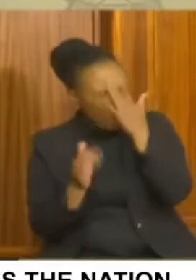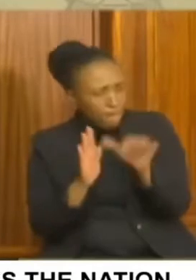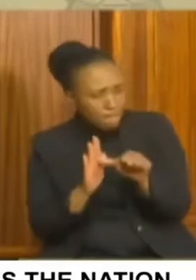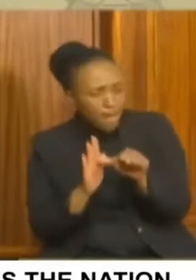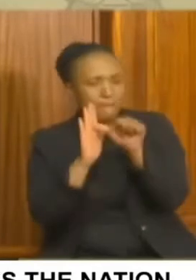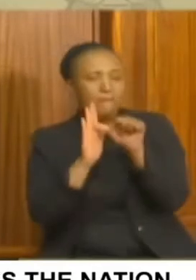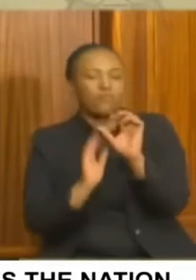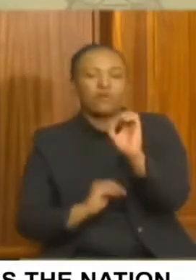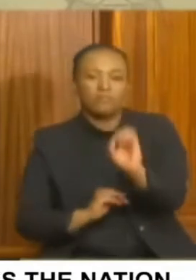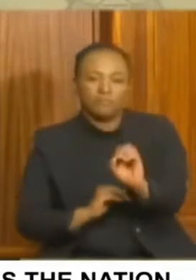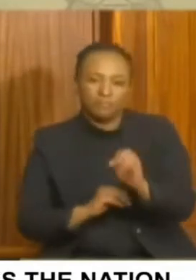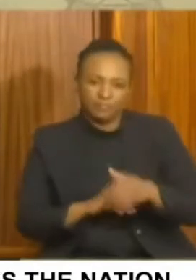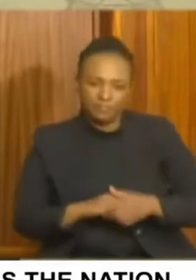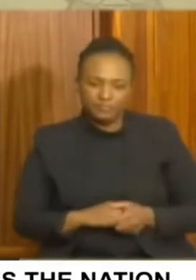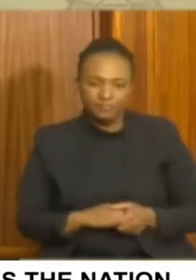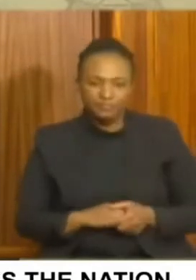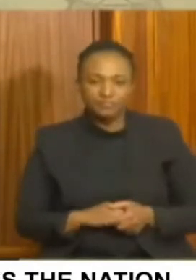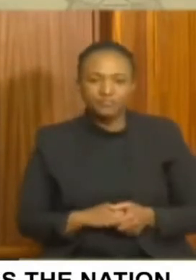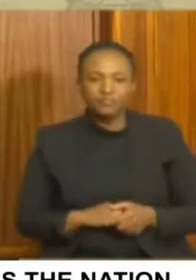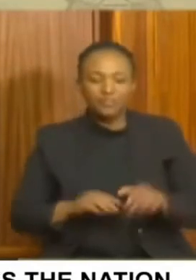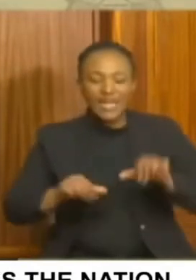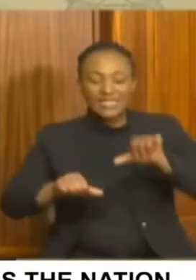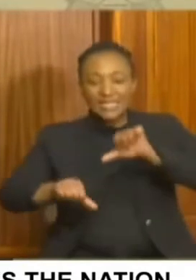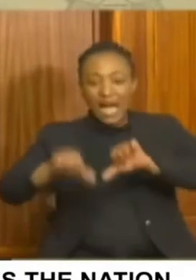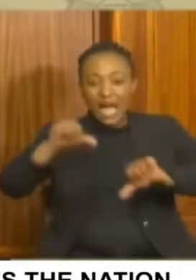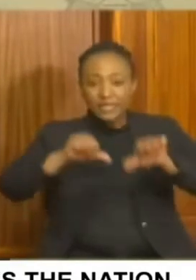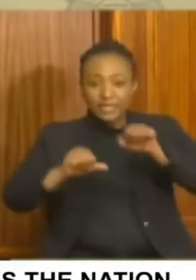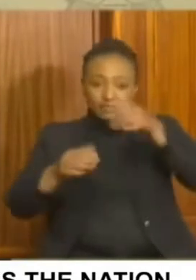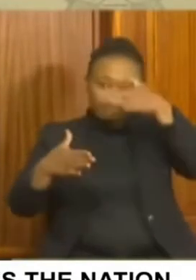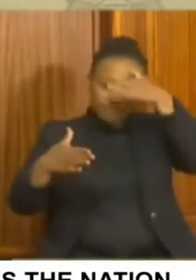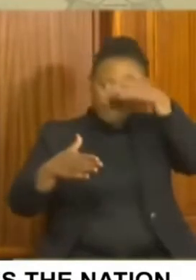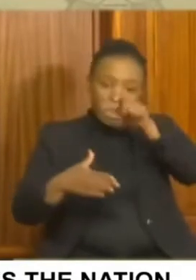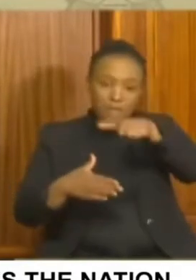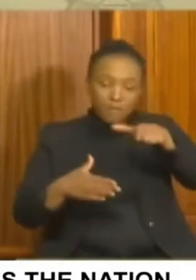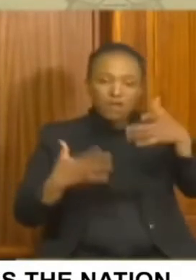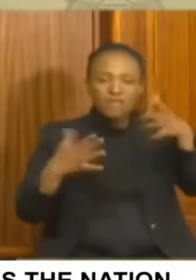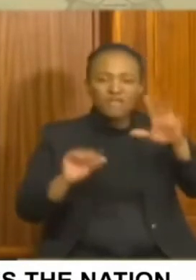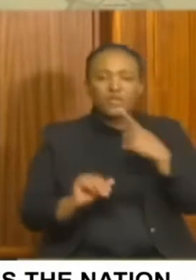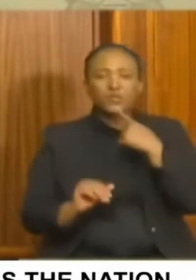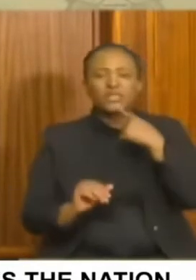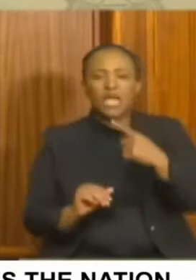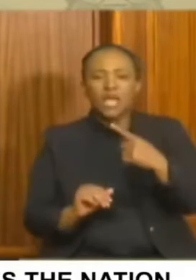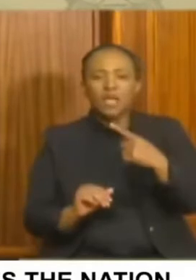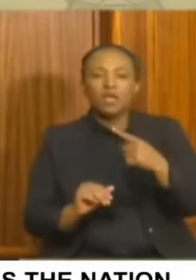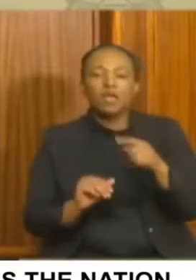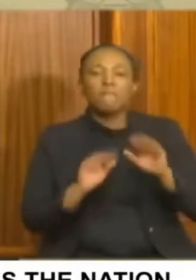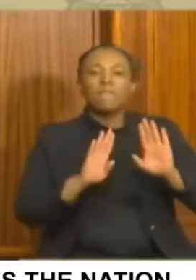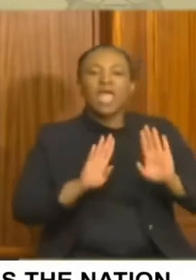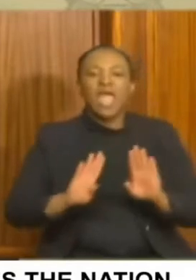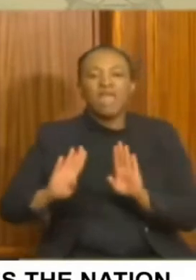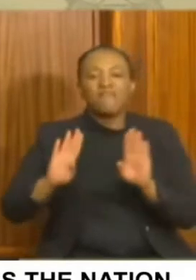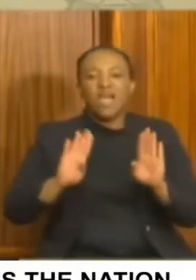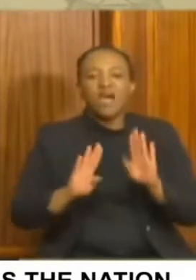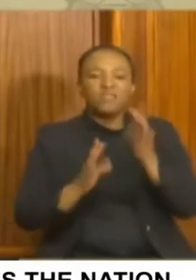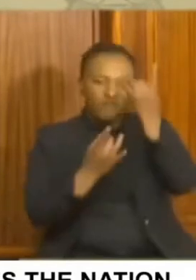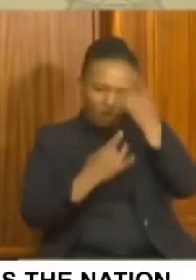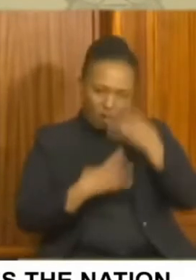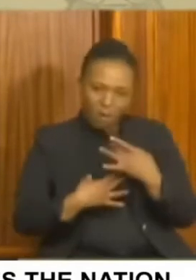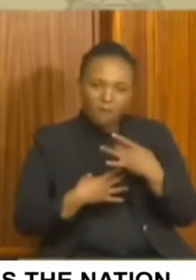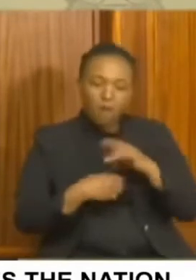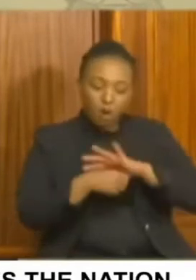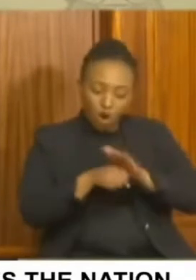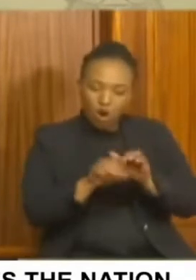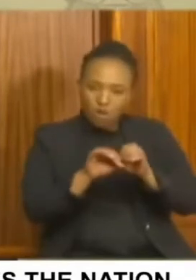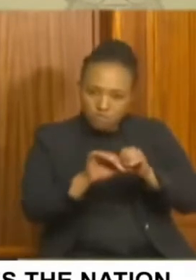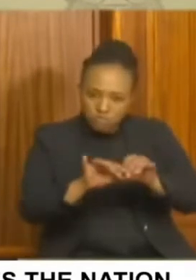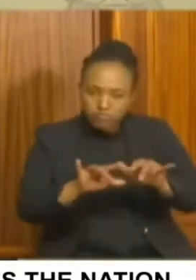essential. Like? Our scientists inform us that scientists. It is through our behavior that the virus is spread.